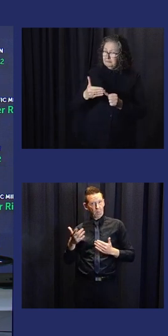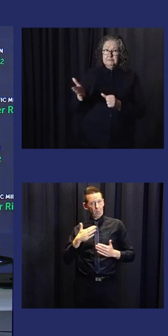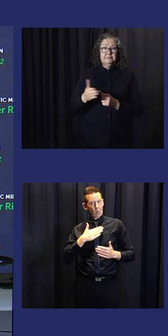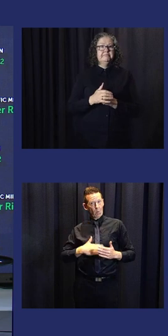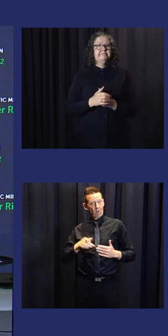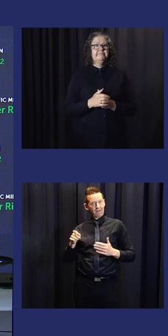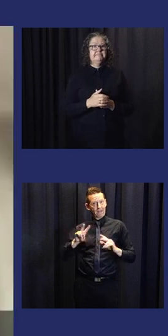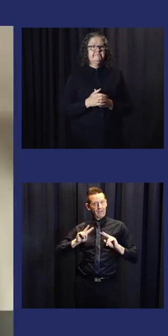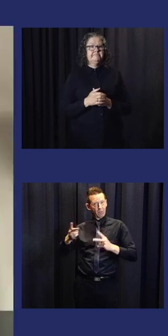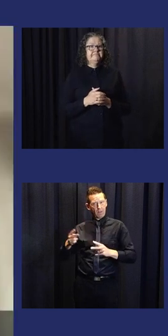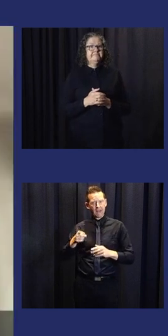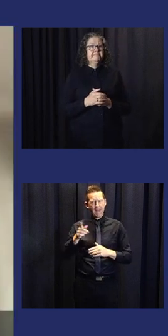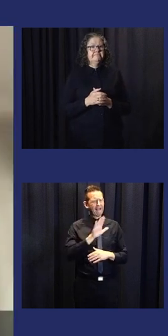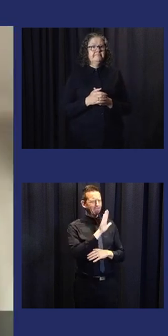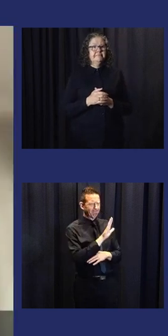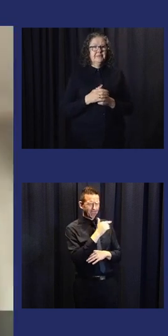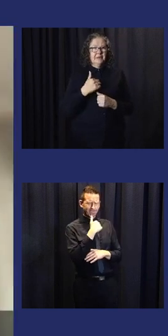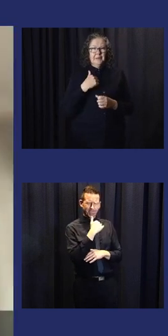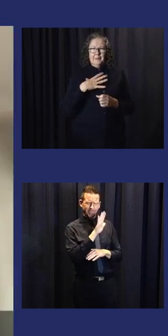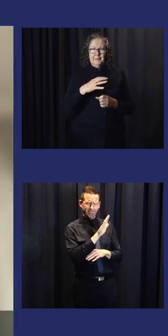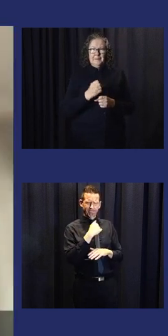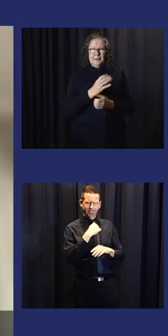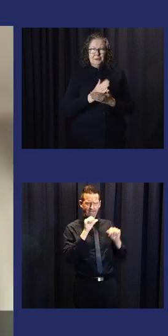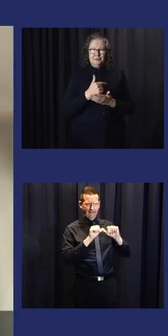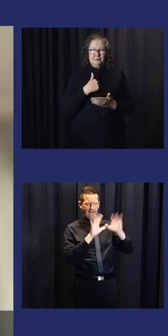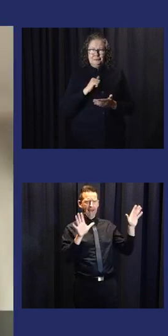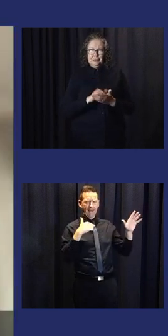I just want to check that I've actually got the question correct.